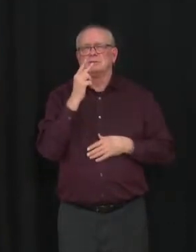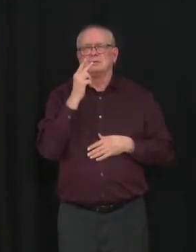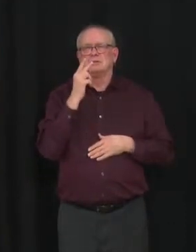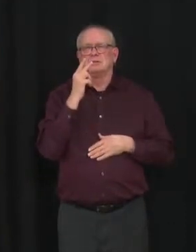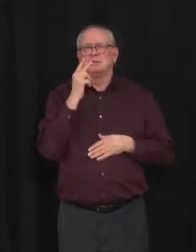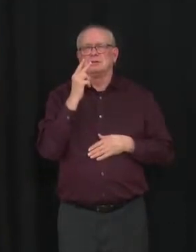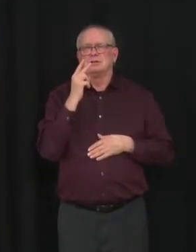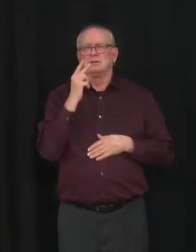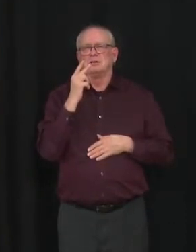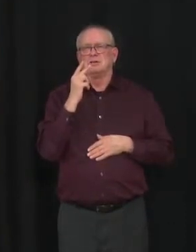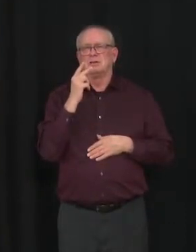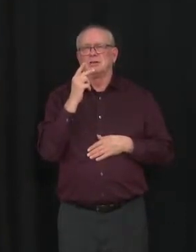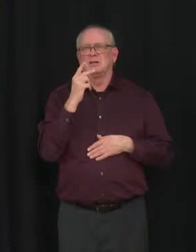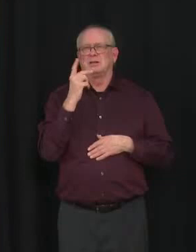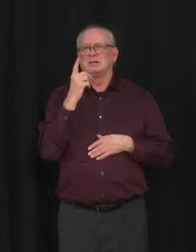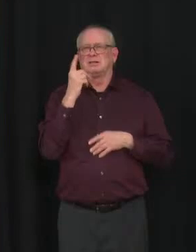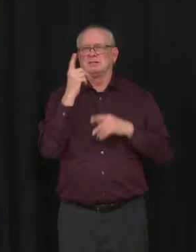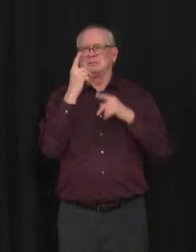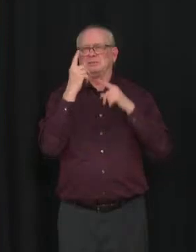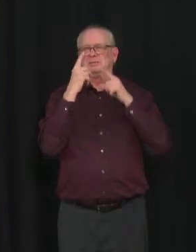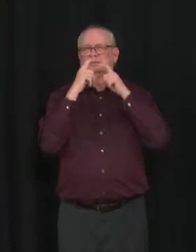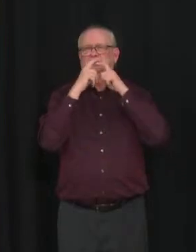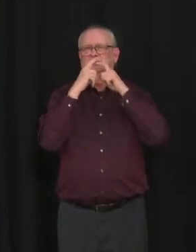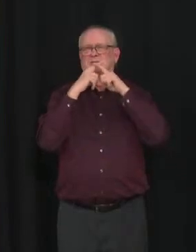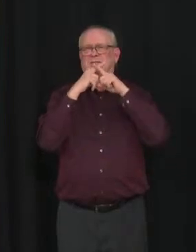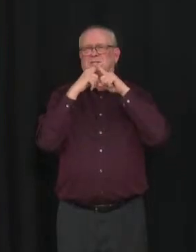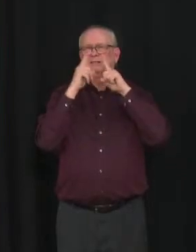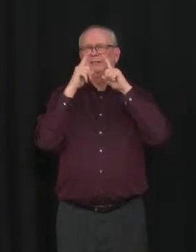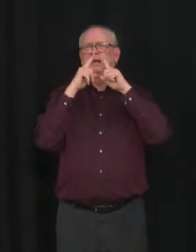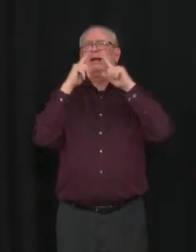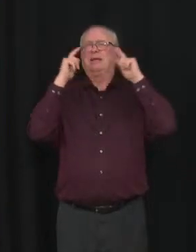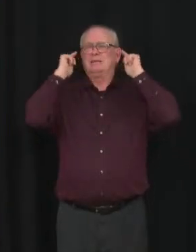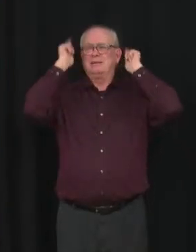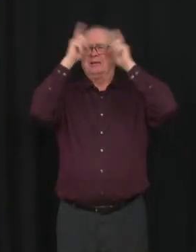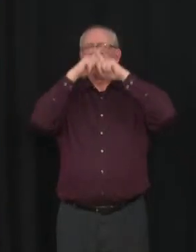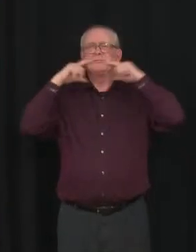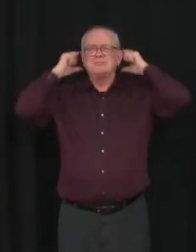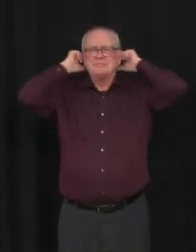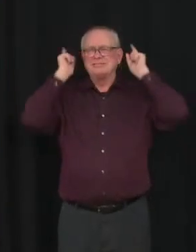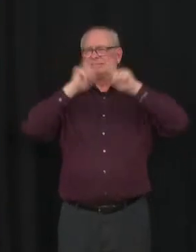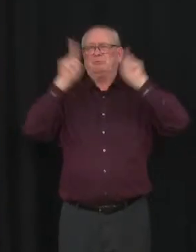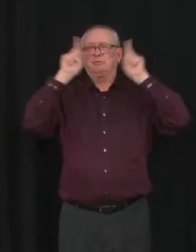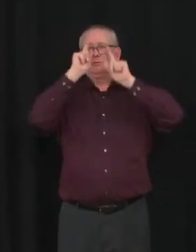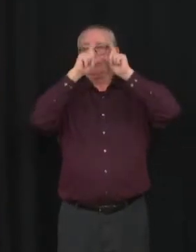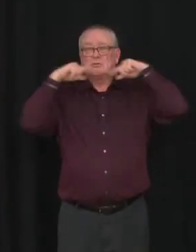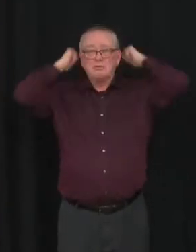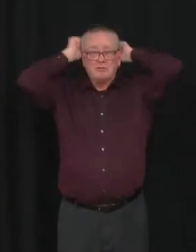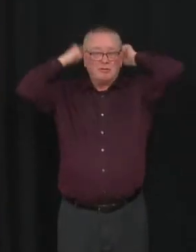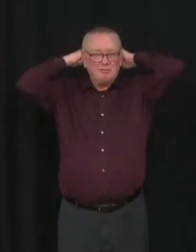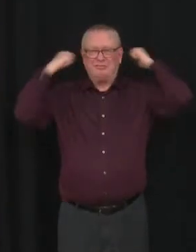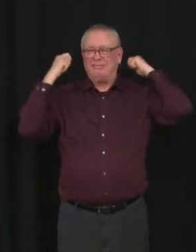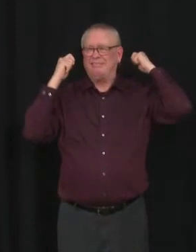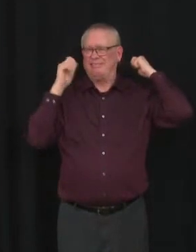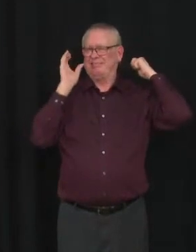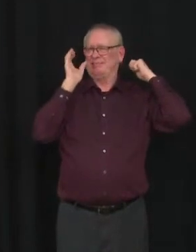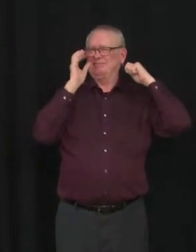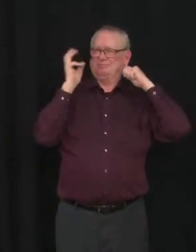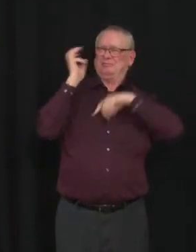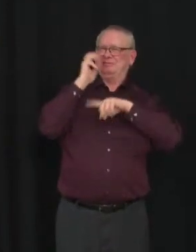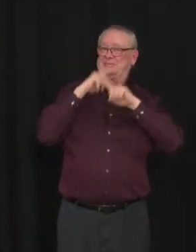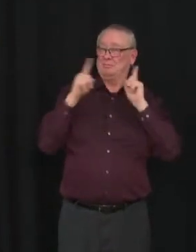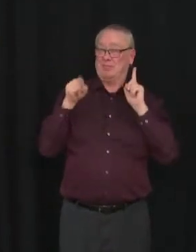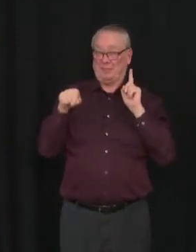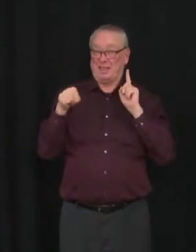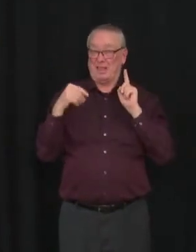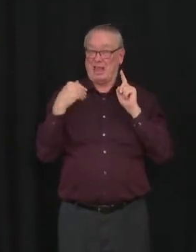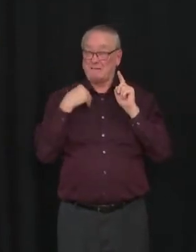really masks, and lots of people wearing bandanas and stuff like that. I mean, is there any thought to putting in actual rules around what sort of masks people are